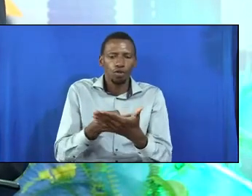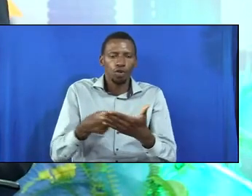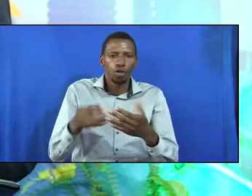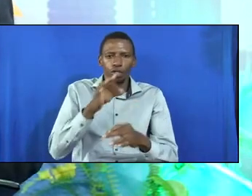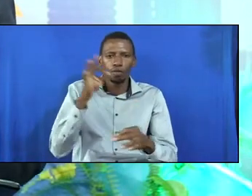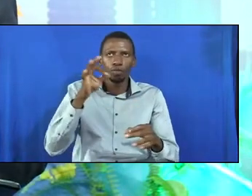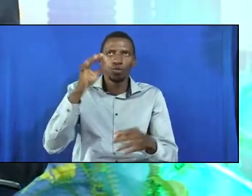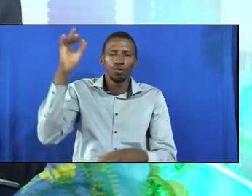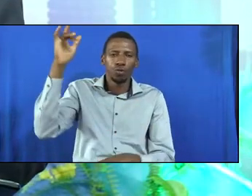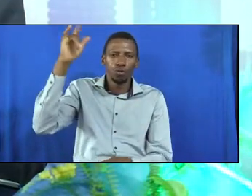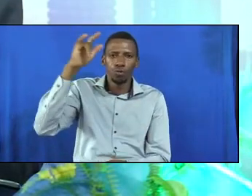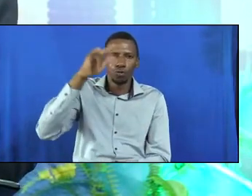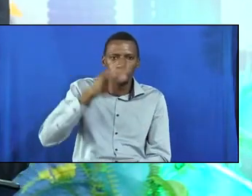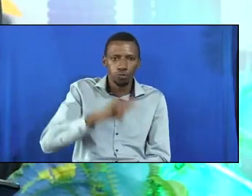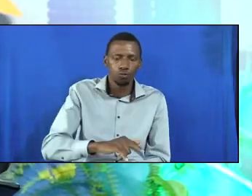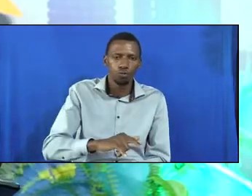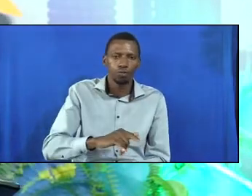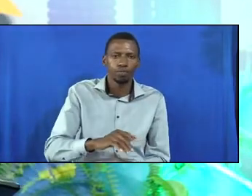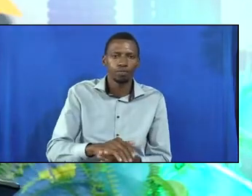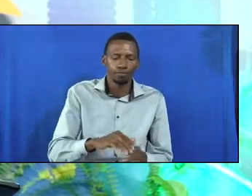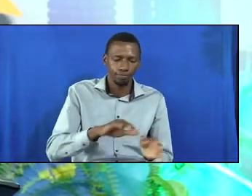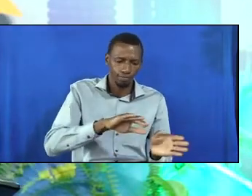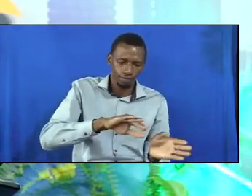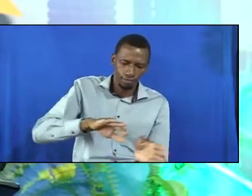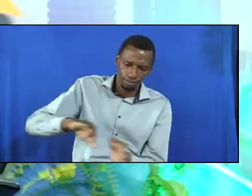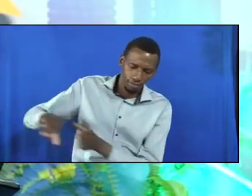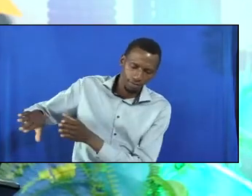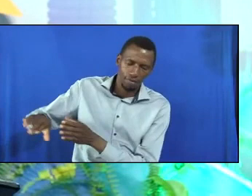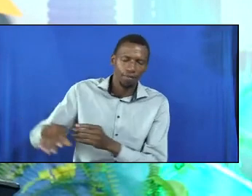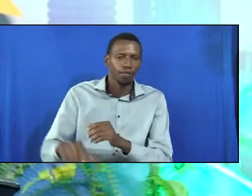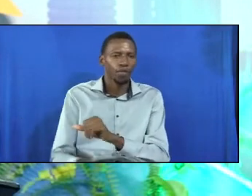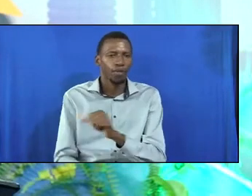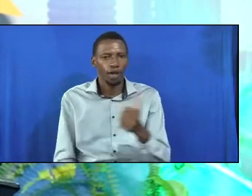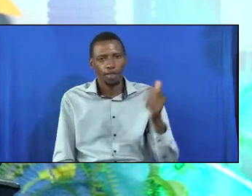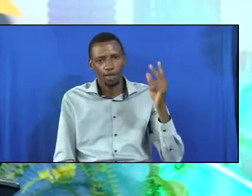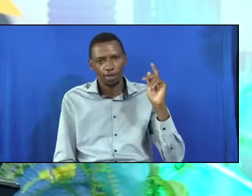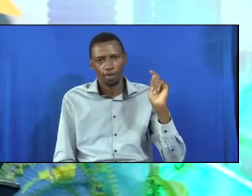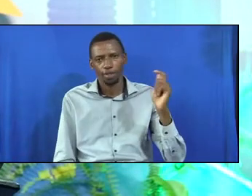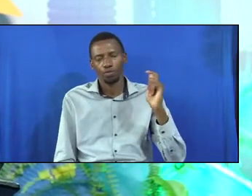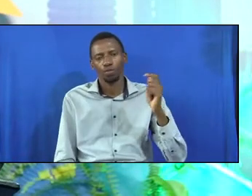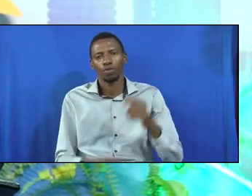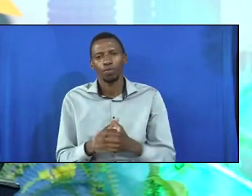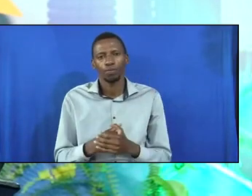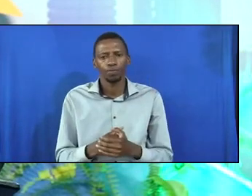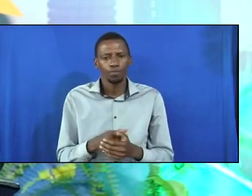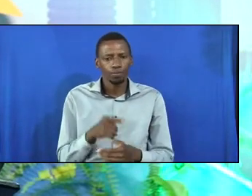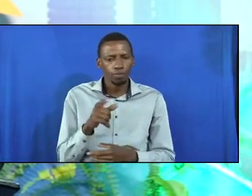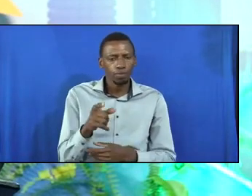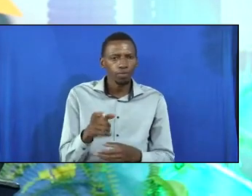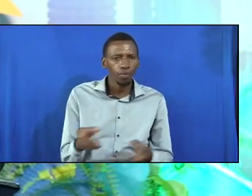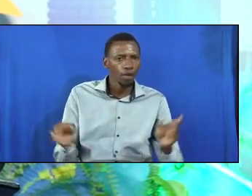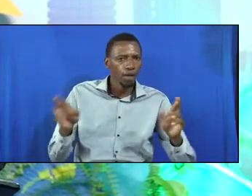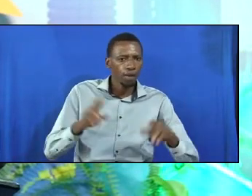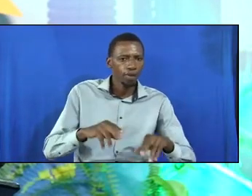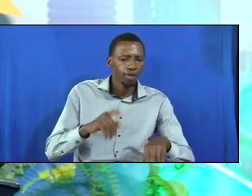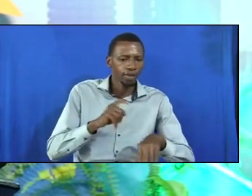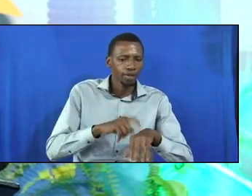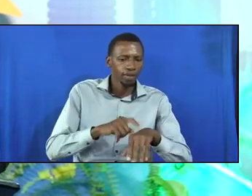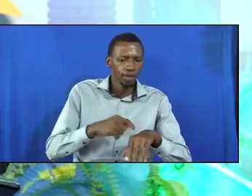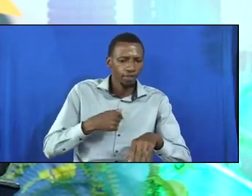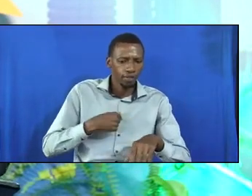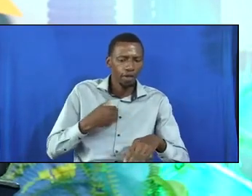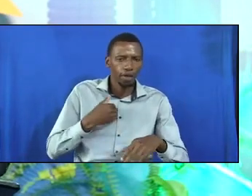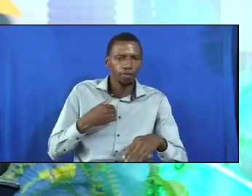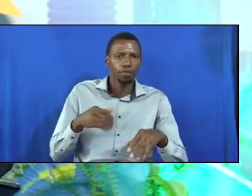Spirit. The other one now, the other testimony, it occurred when I was doing a similar